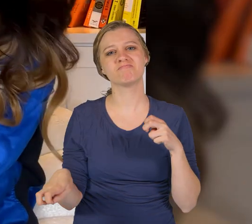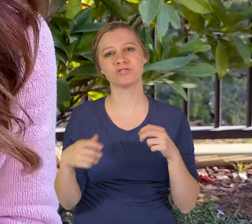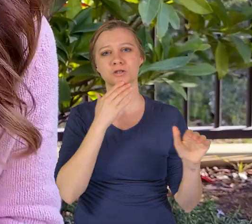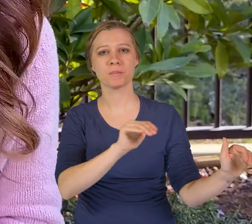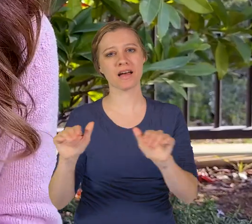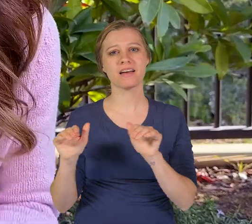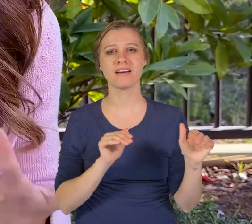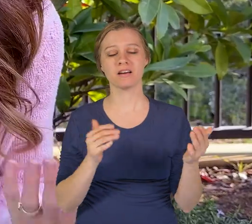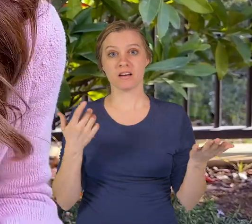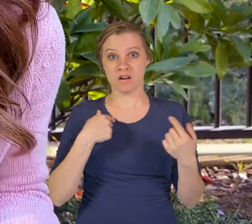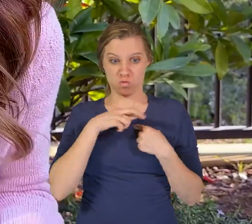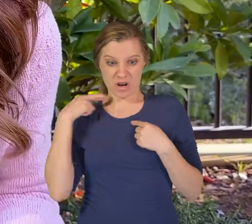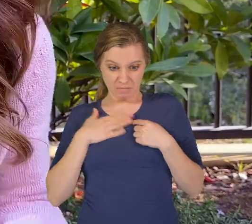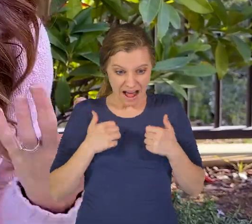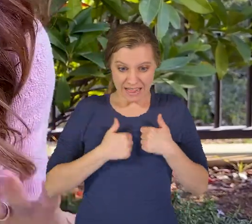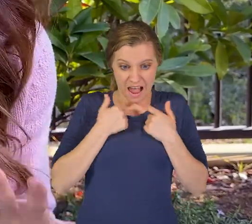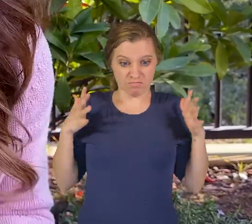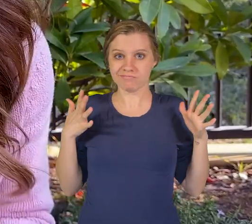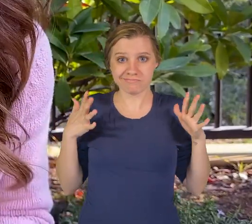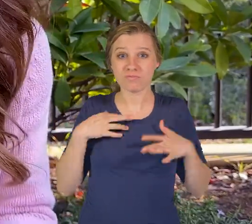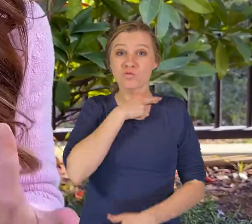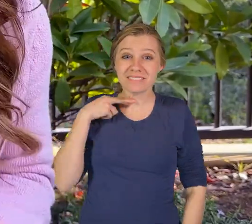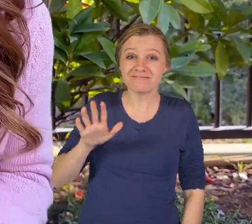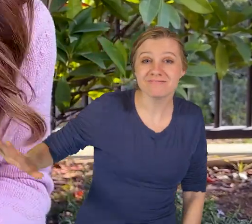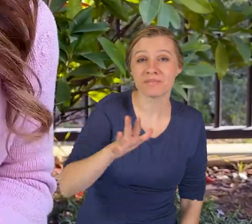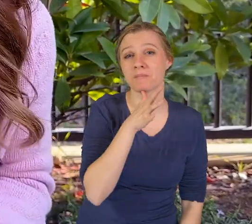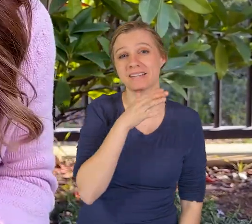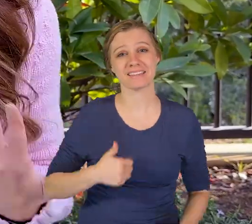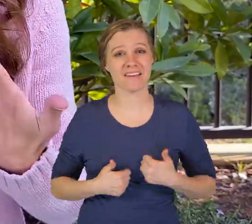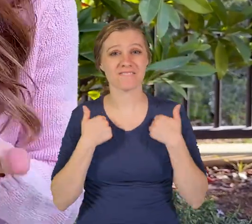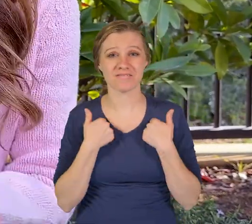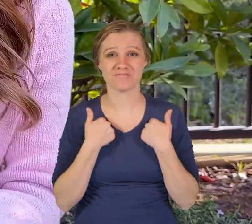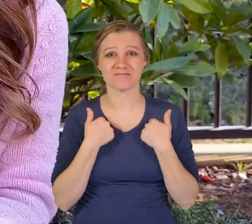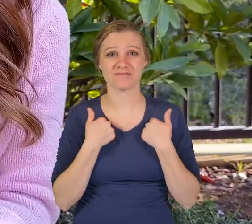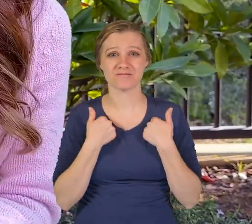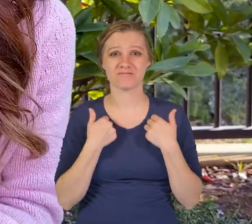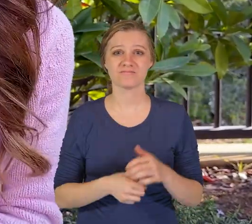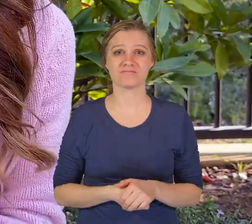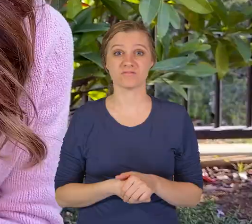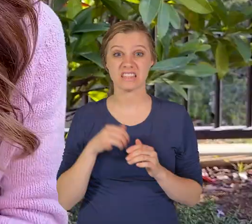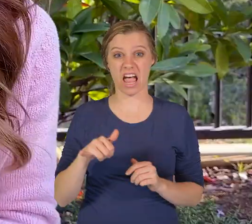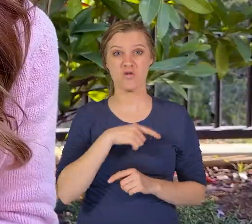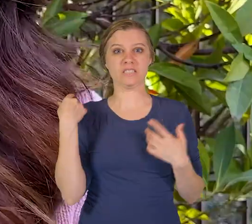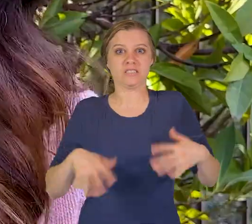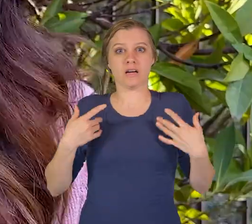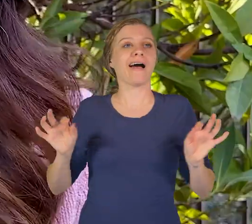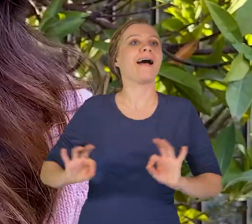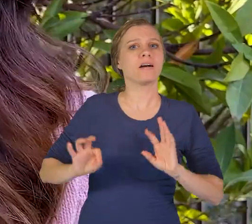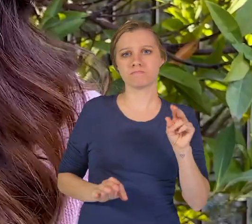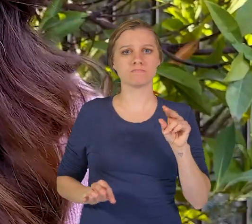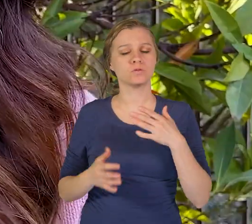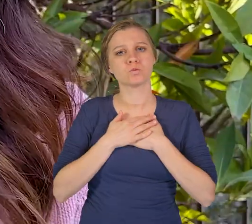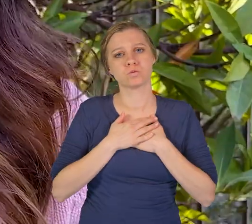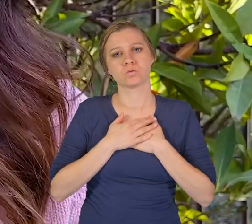These goodbyes were a little harder because I wasn't just risking my life, I was risking their mommy's life, a